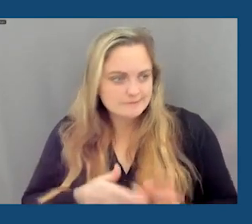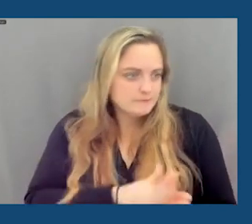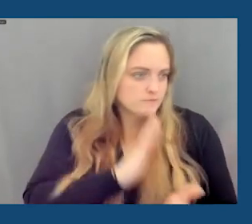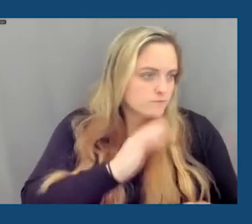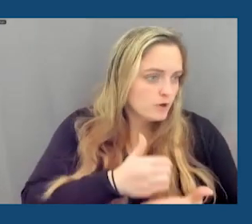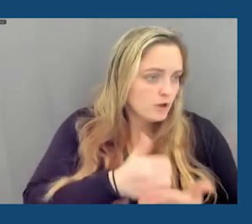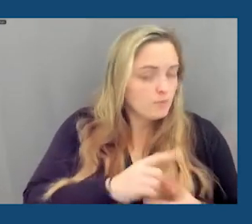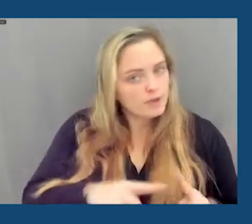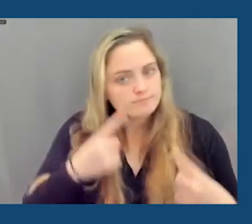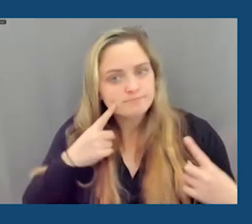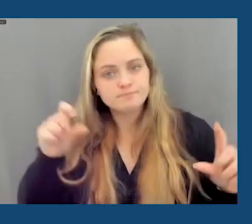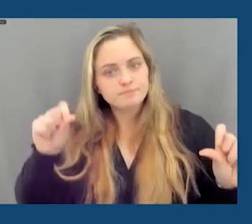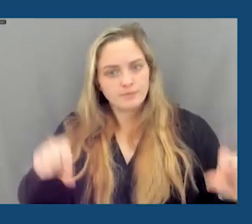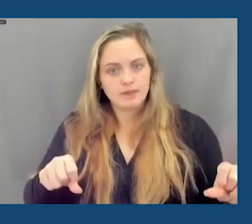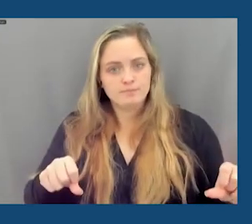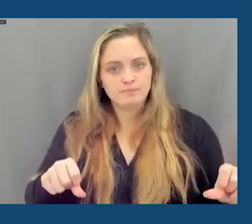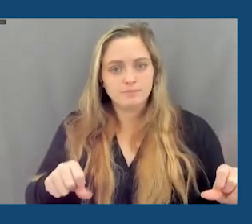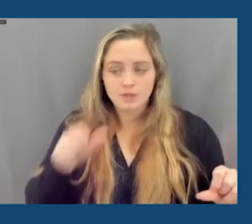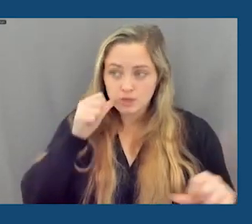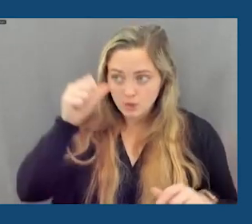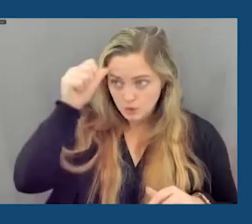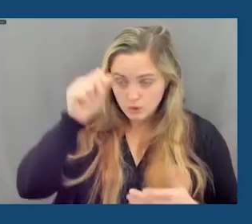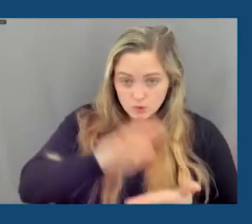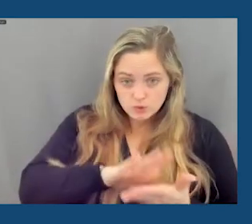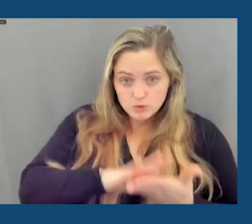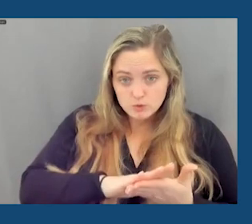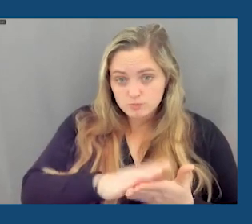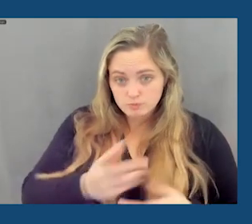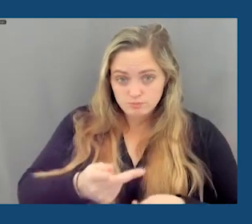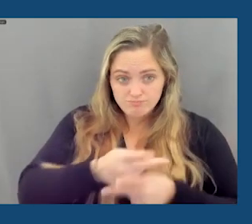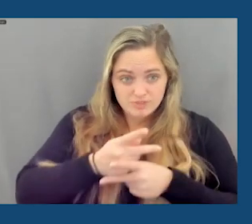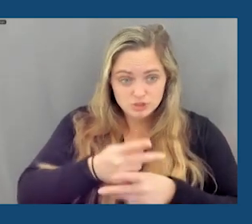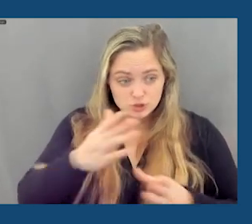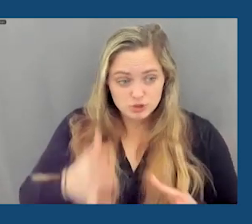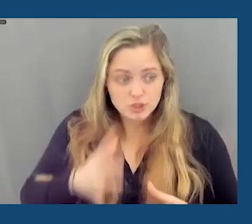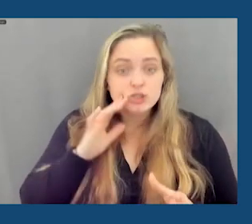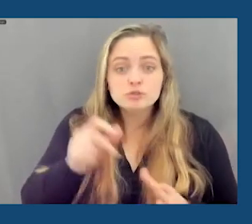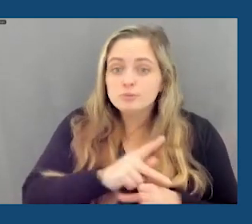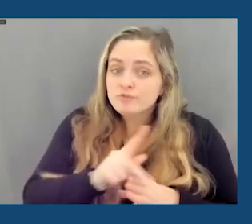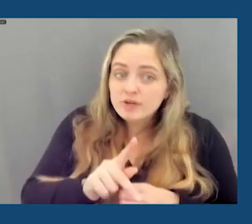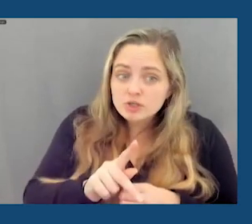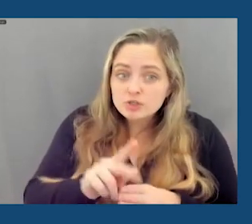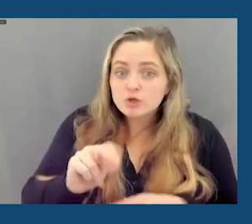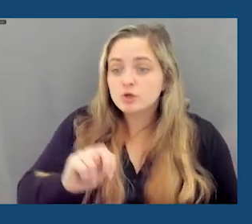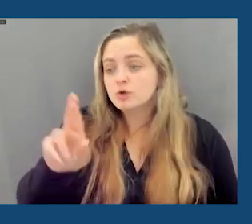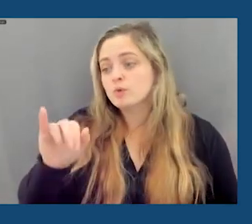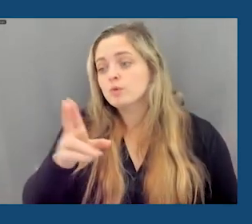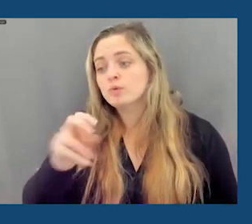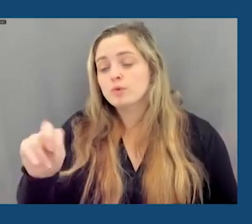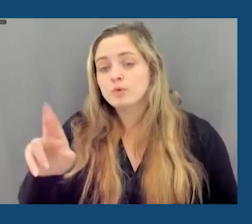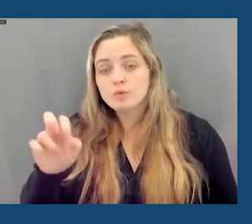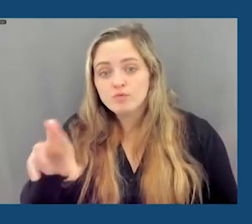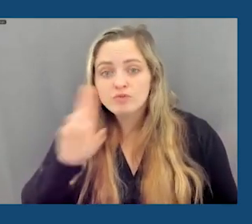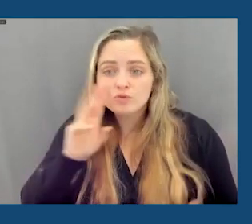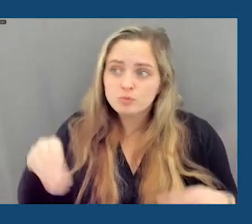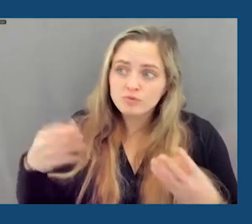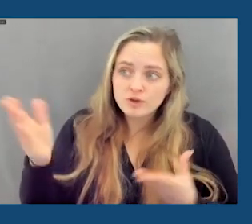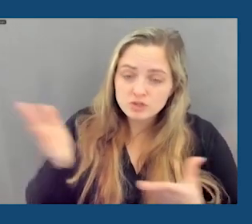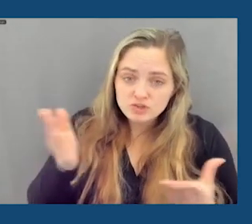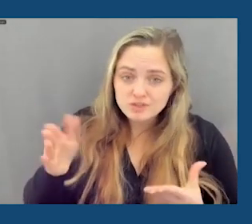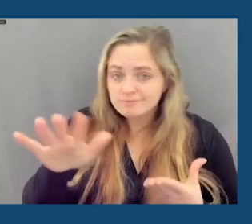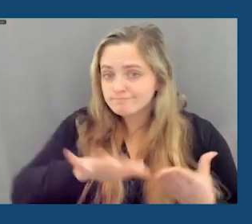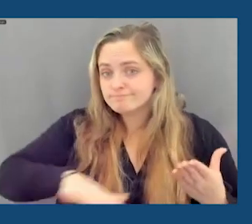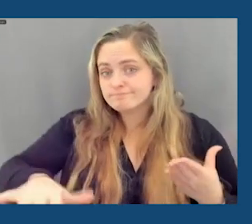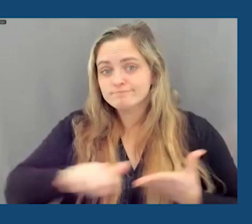the adults, the school administration, the professionals, Northern Rivers, who stepped up and provide services all over the state of New